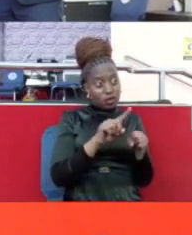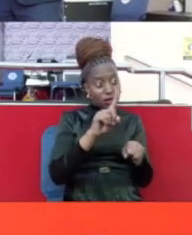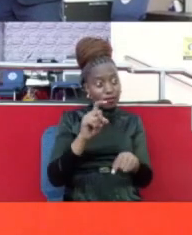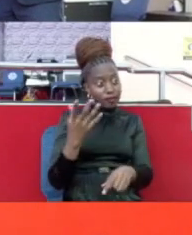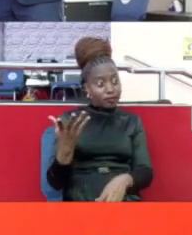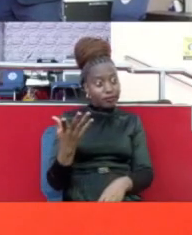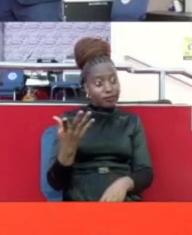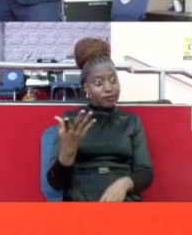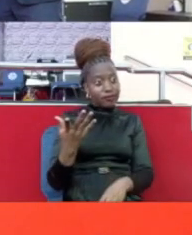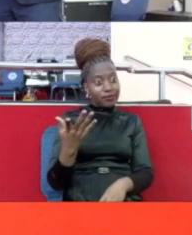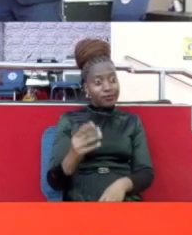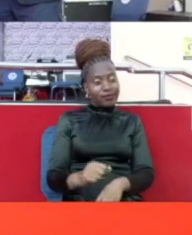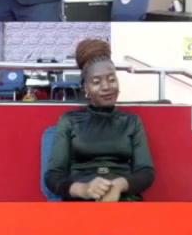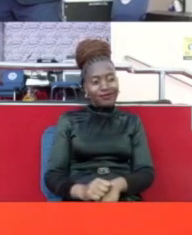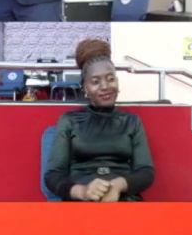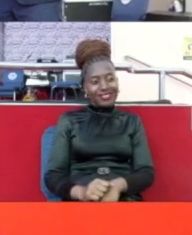Would you be willing to